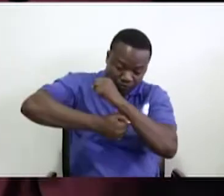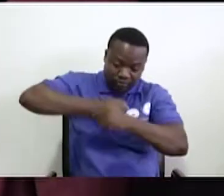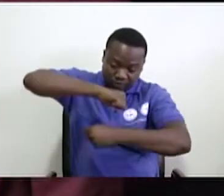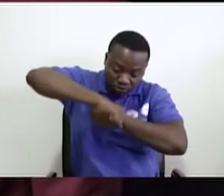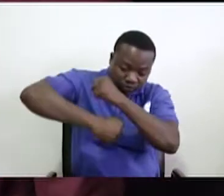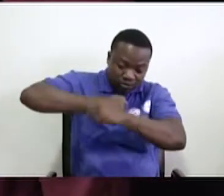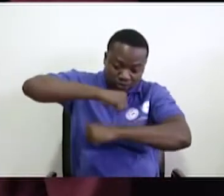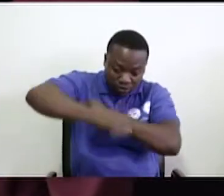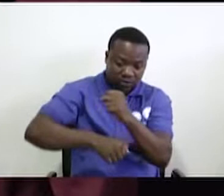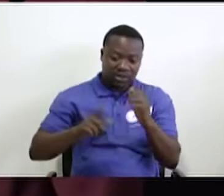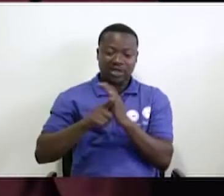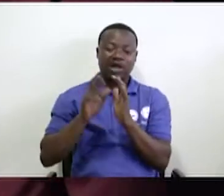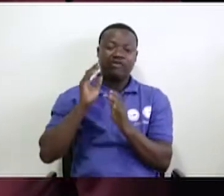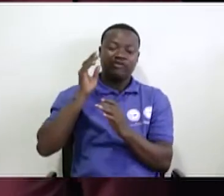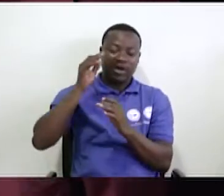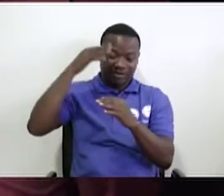And finally inherit all